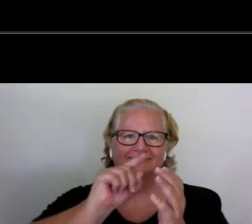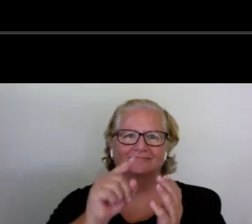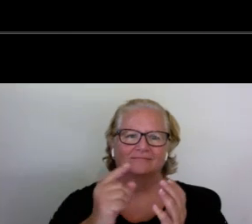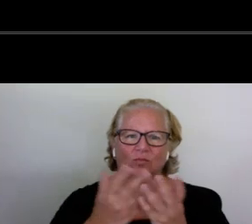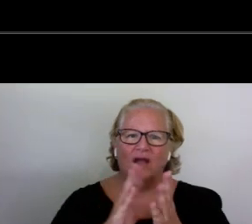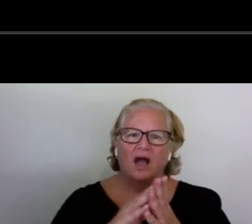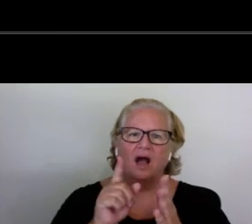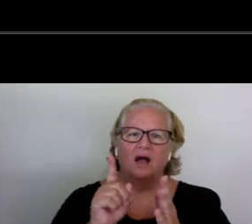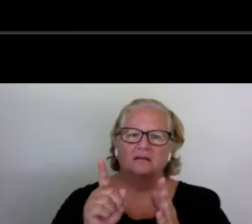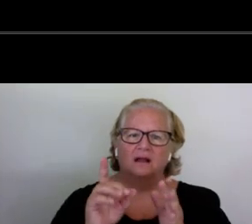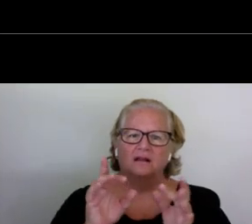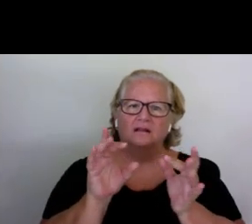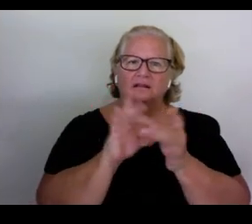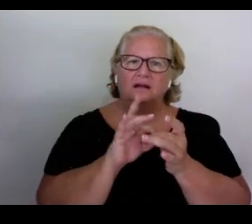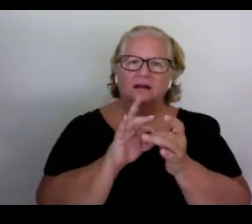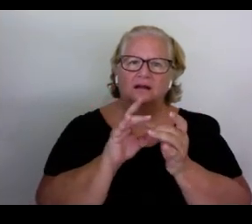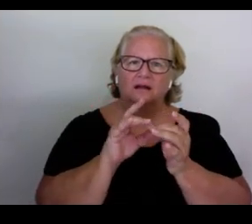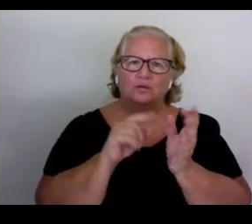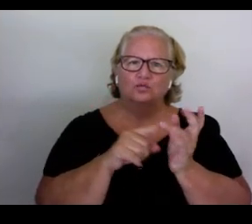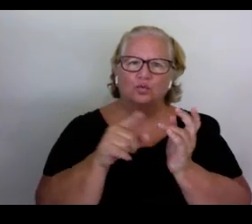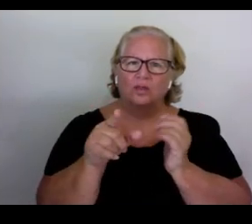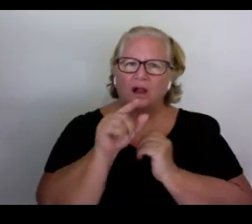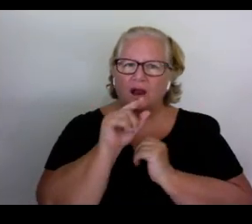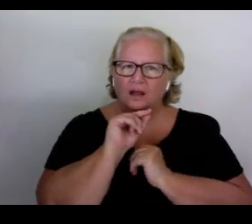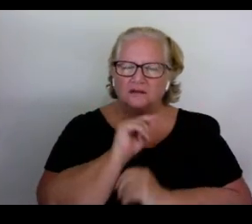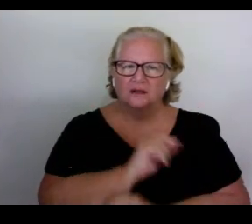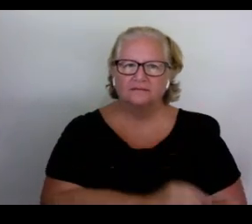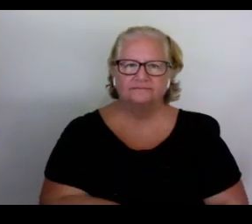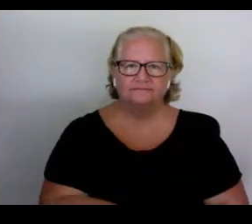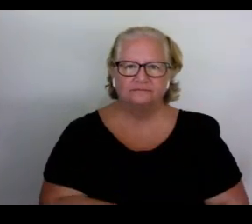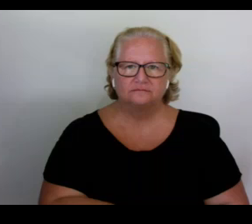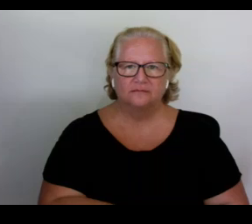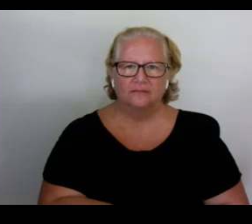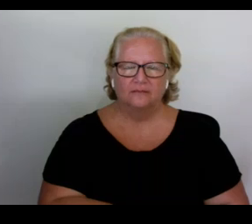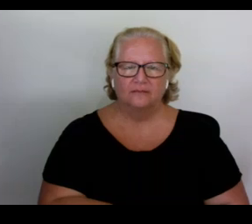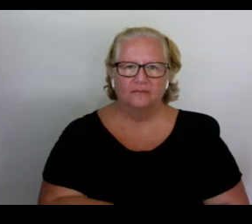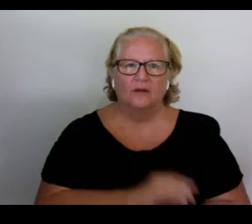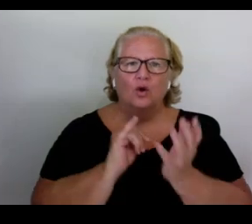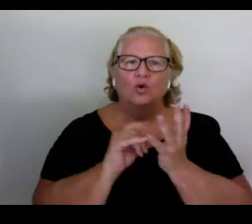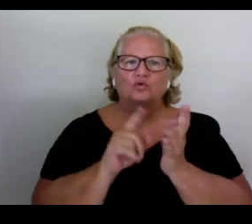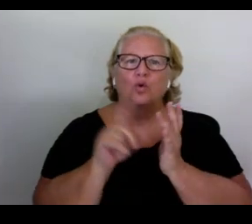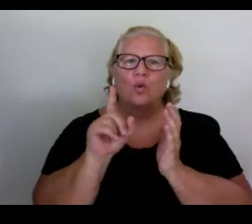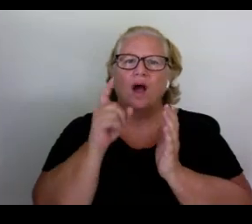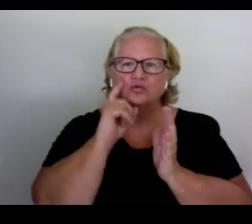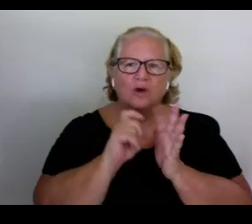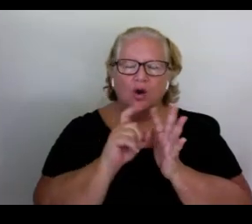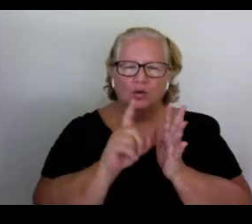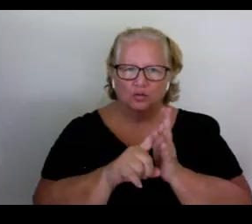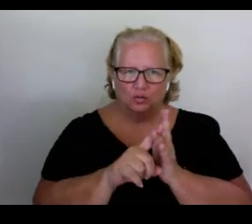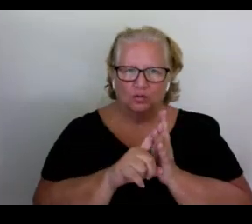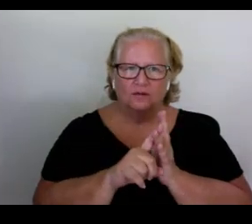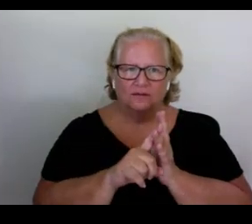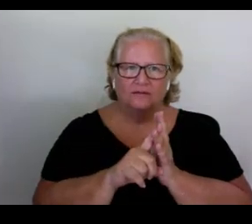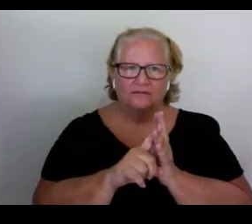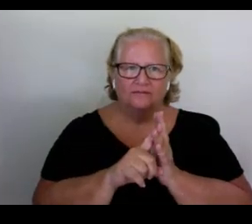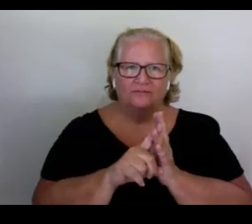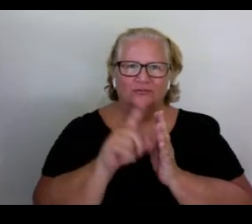lender. Yeah. So what you're trying to do, and you're a step ahead of me, so congratulations.